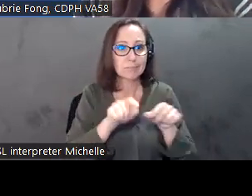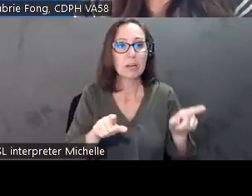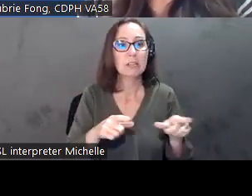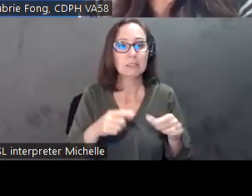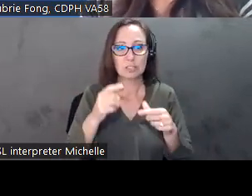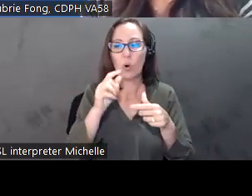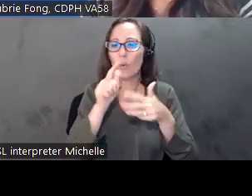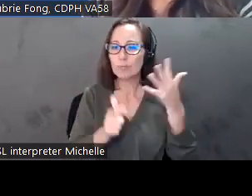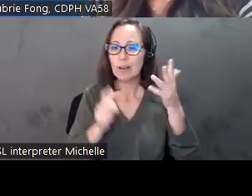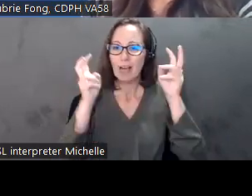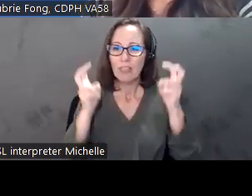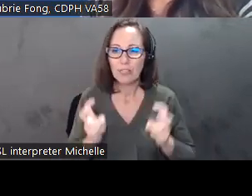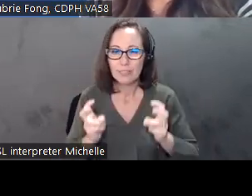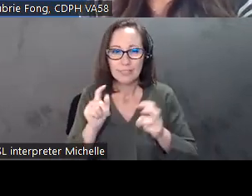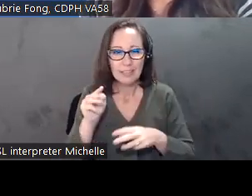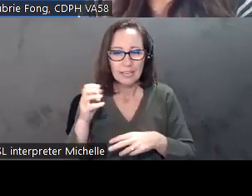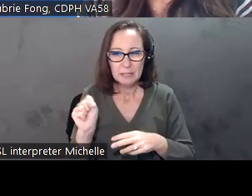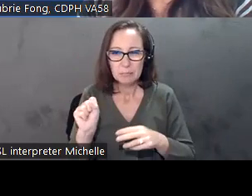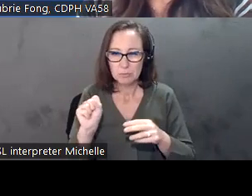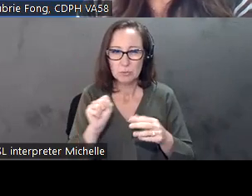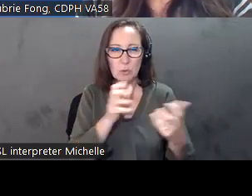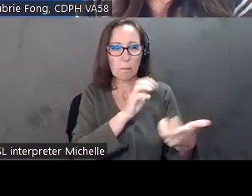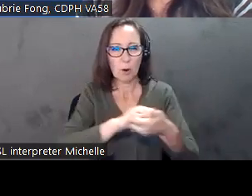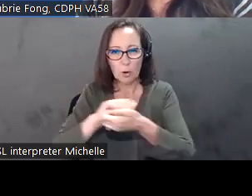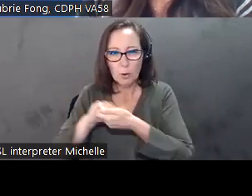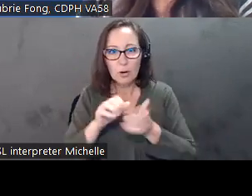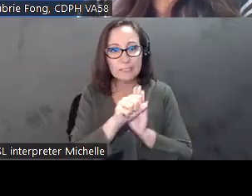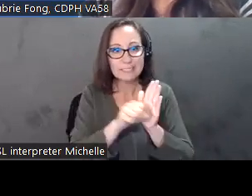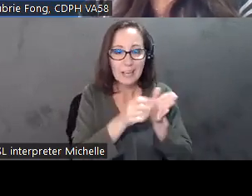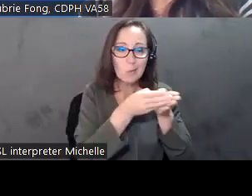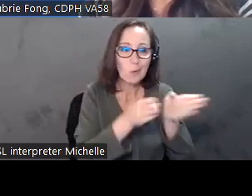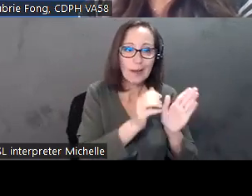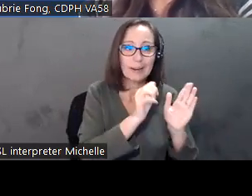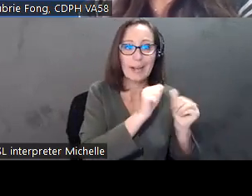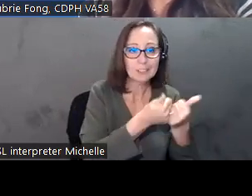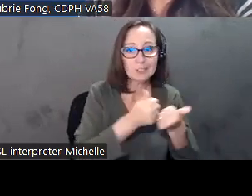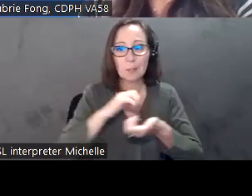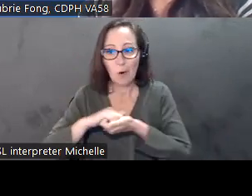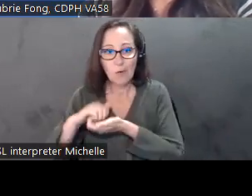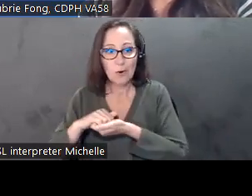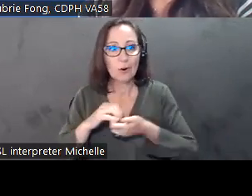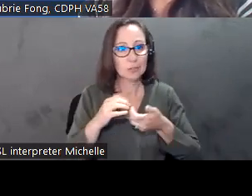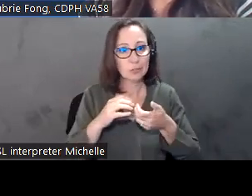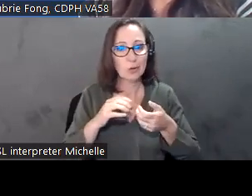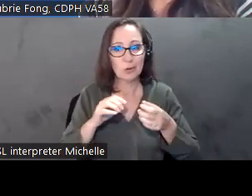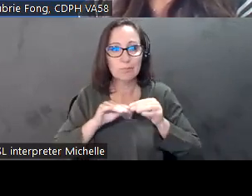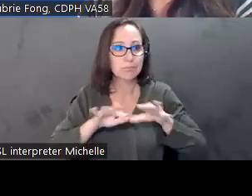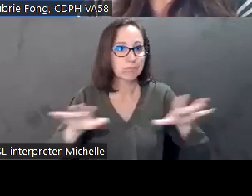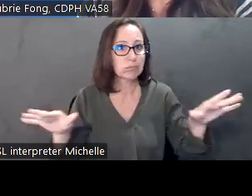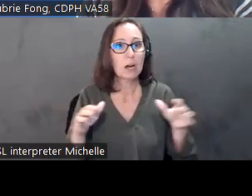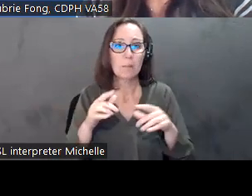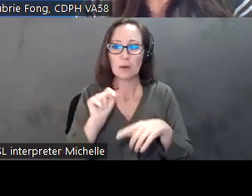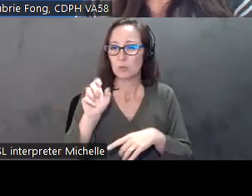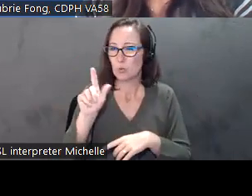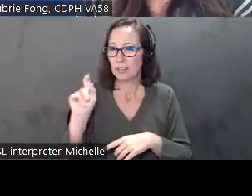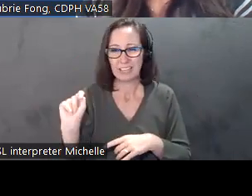that we could partner with some of our amazing statewide partners and agencies. But again, most of the stuff that's in the toolkits is very